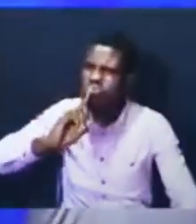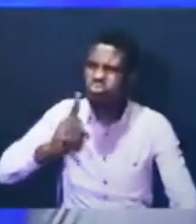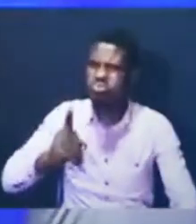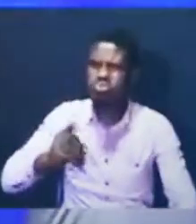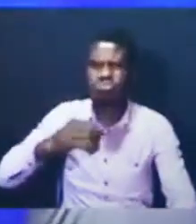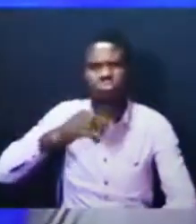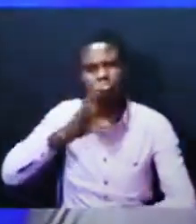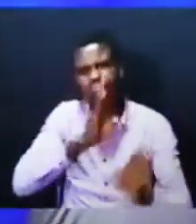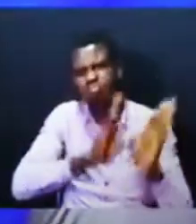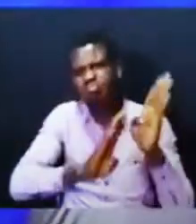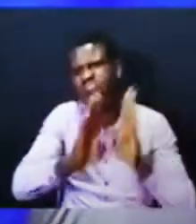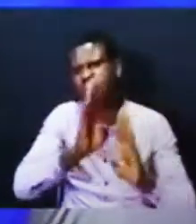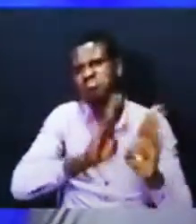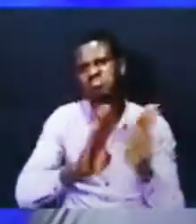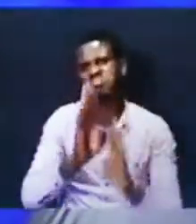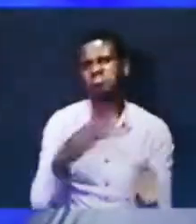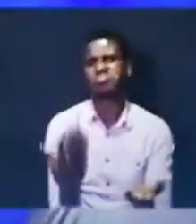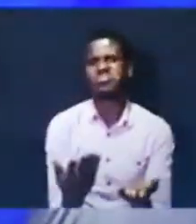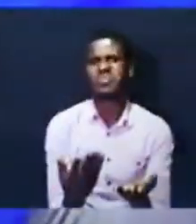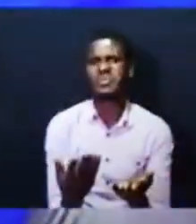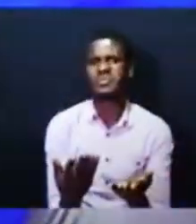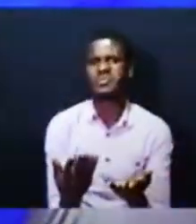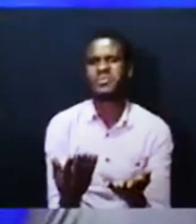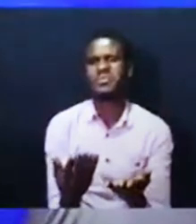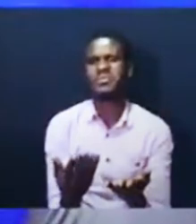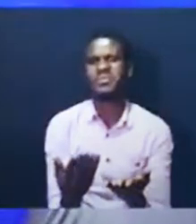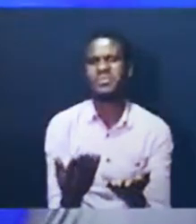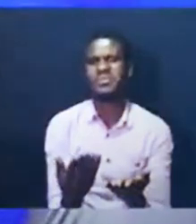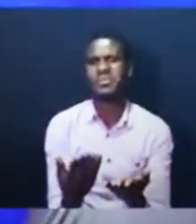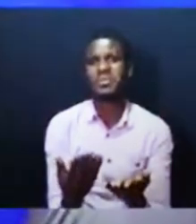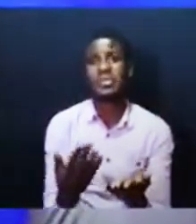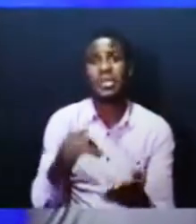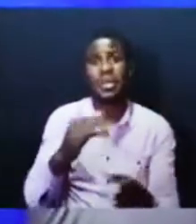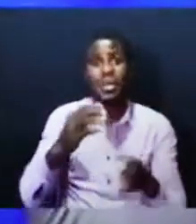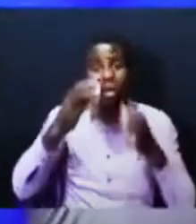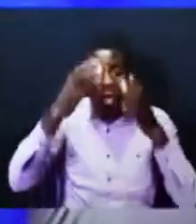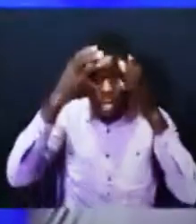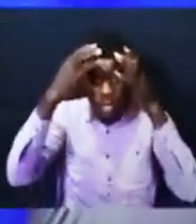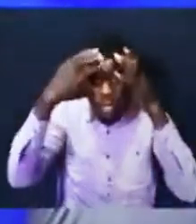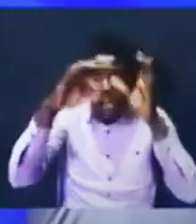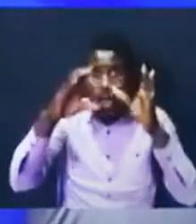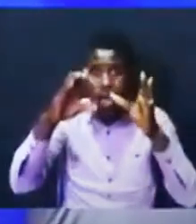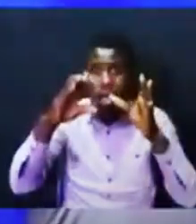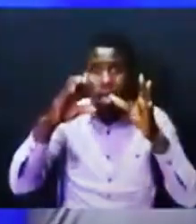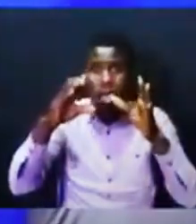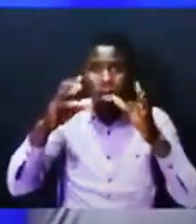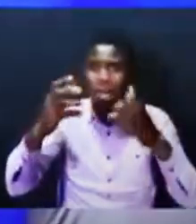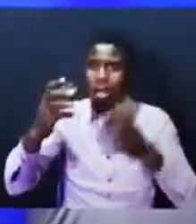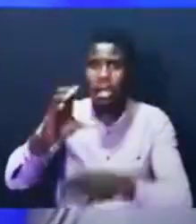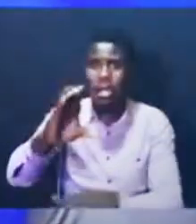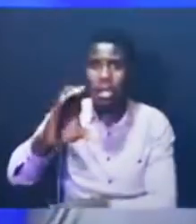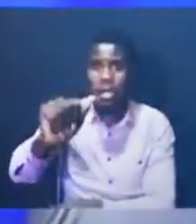And in extreme cases, they will cause calamity to befall you.